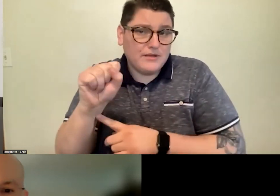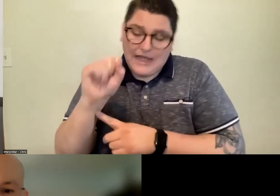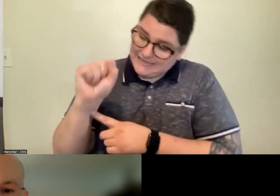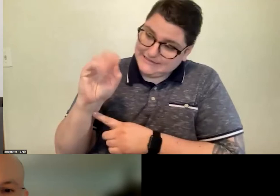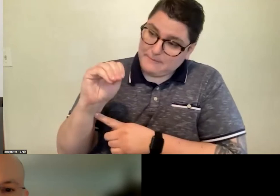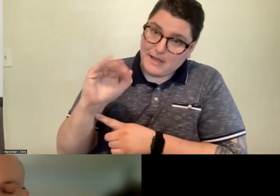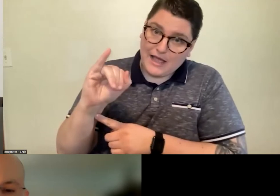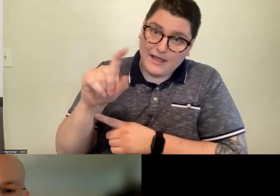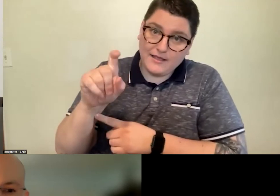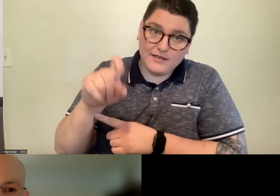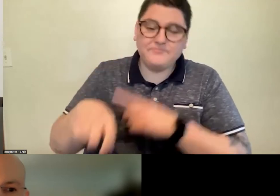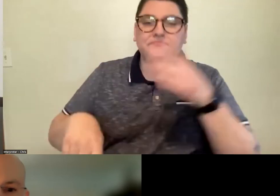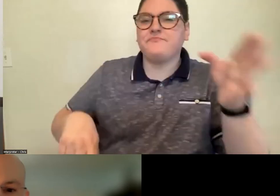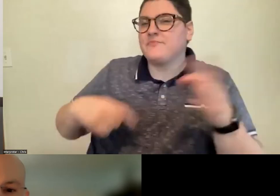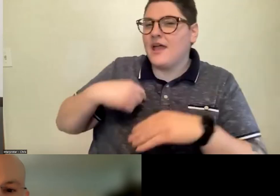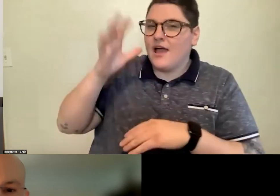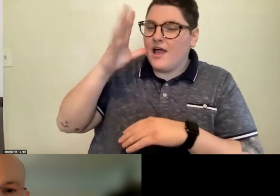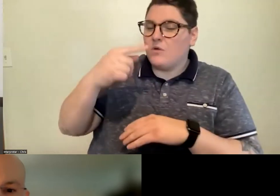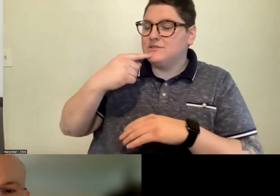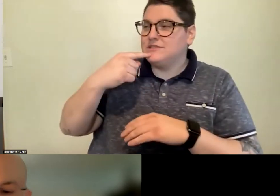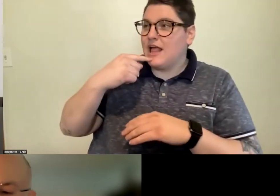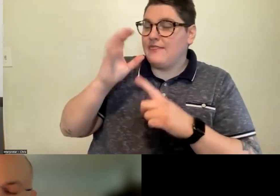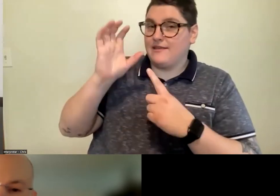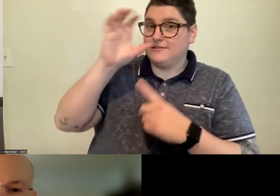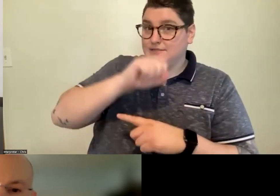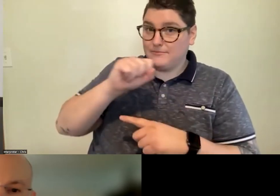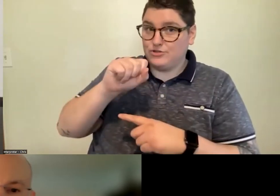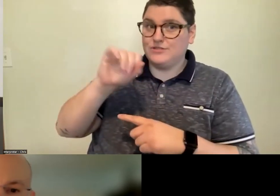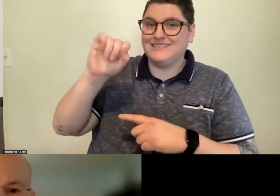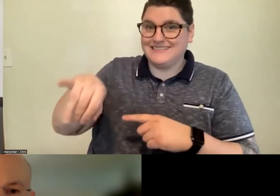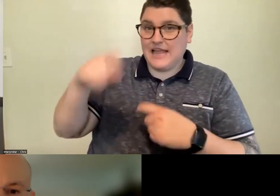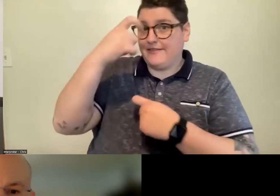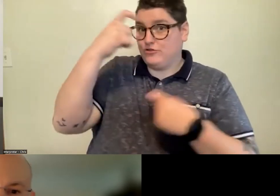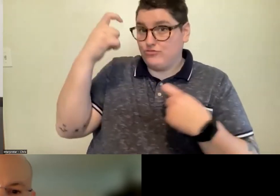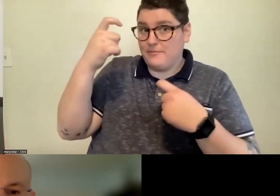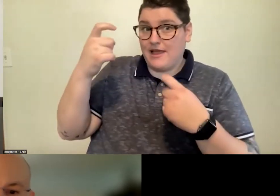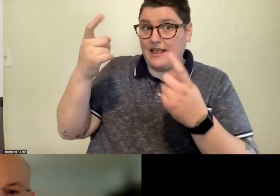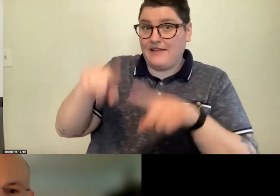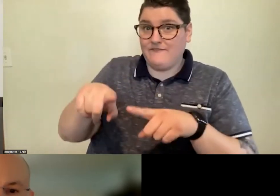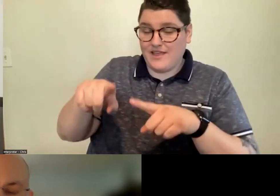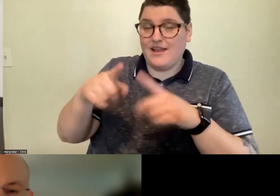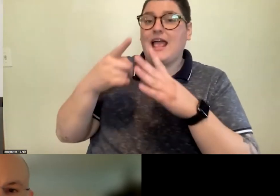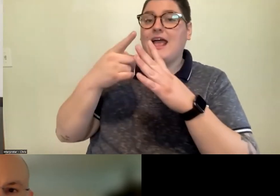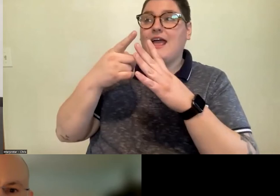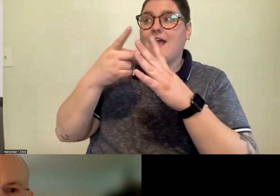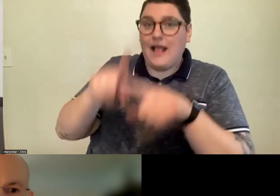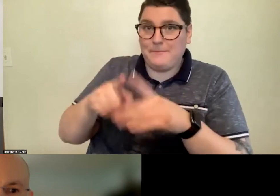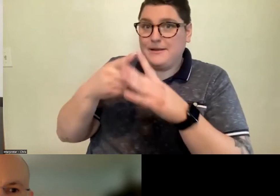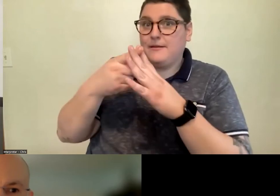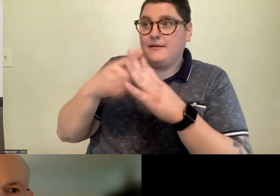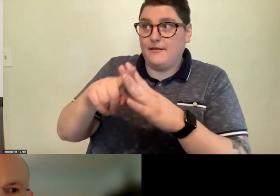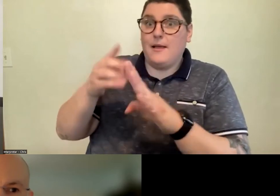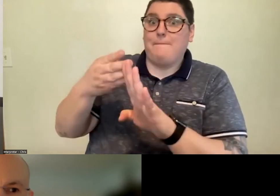I would say that the assumption is that if the traumatic events happen before the onset of the SMI, they may have